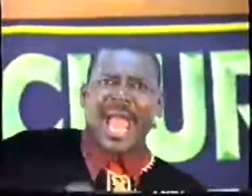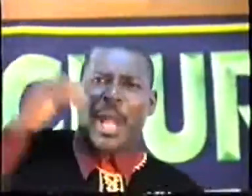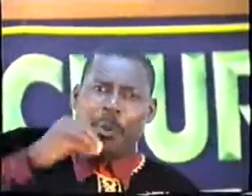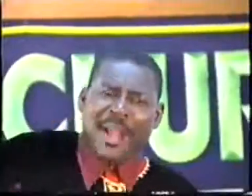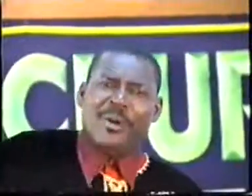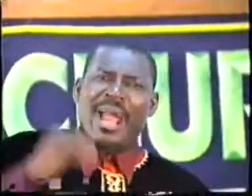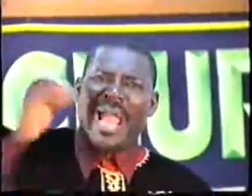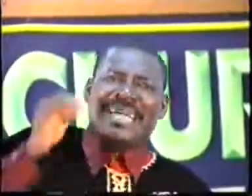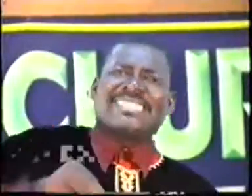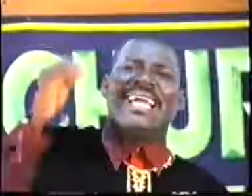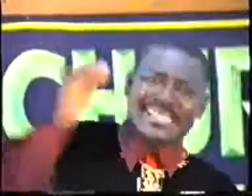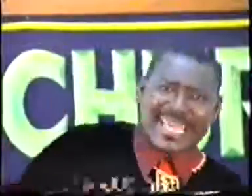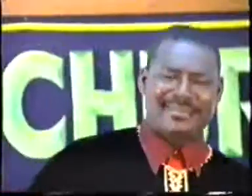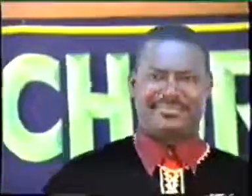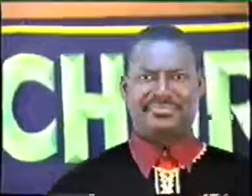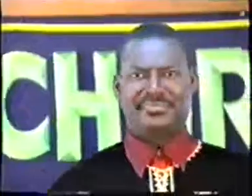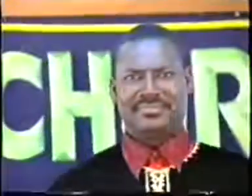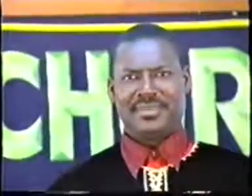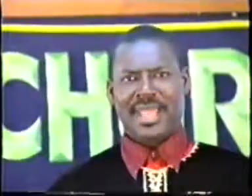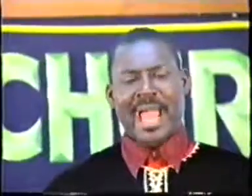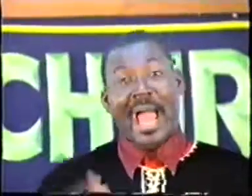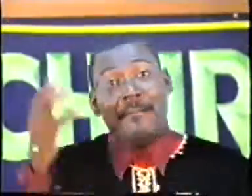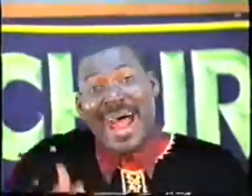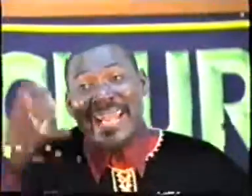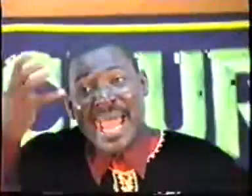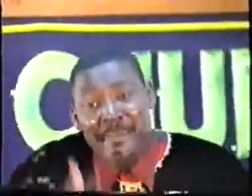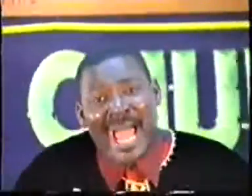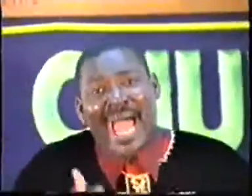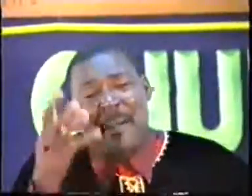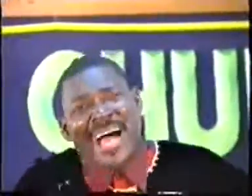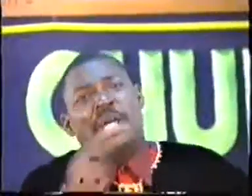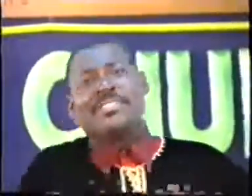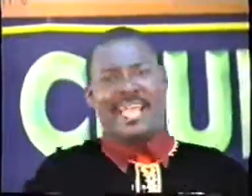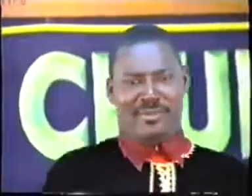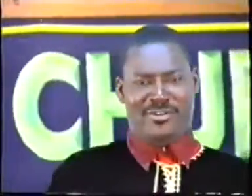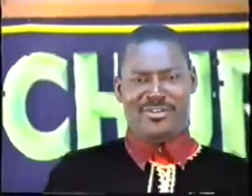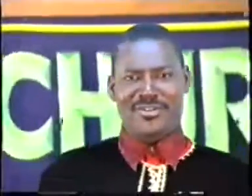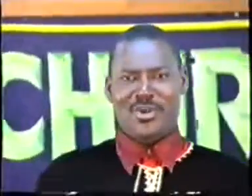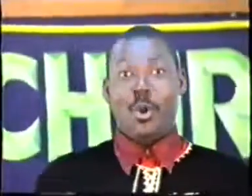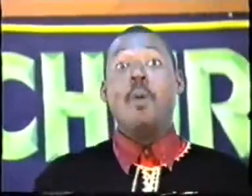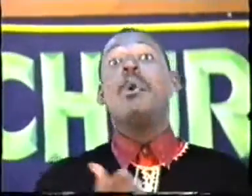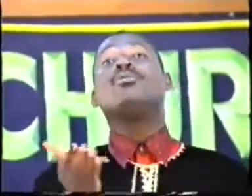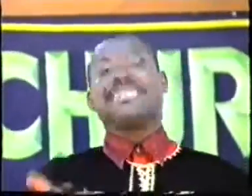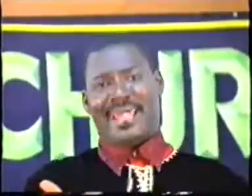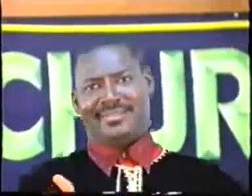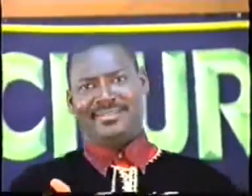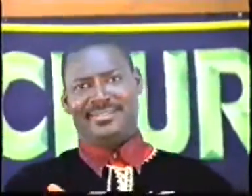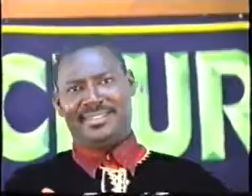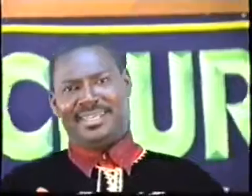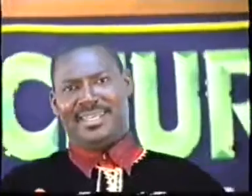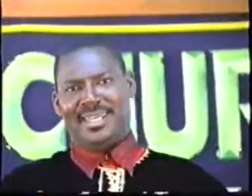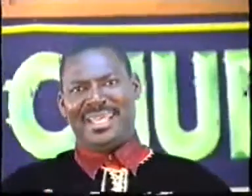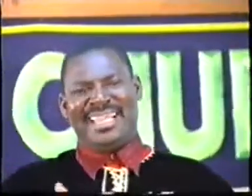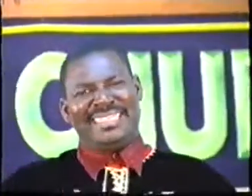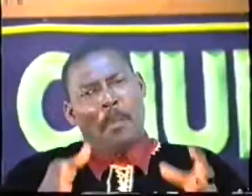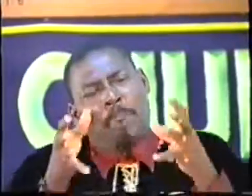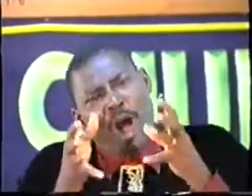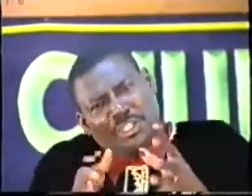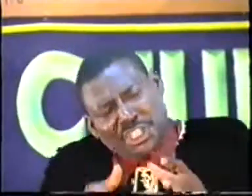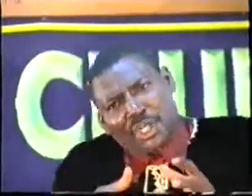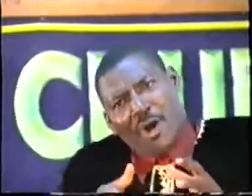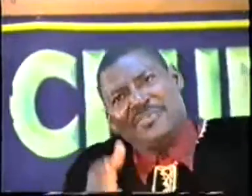Nehemia enguma no ekra kire ye se ebra Nehemia eba Jerusalem no obehu se